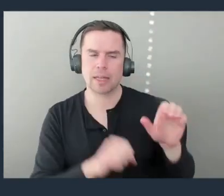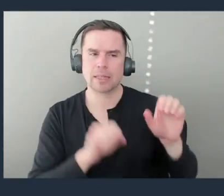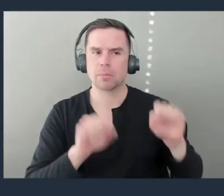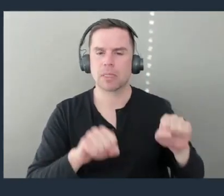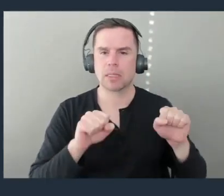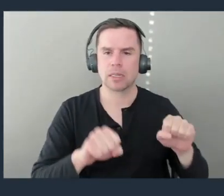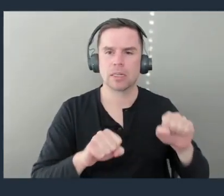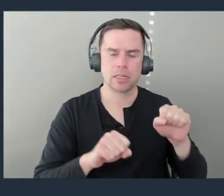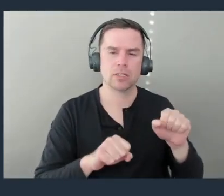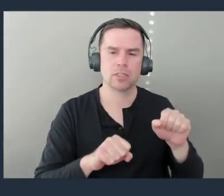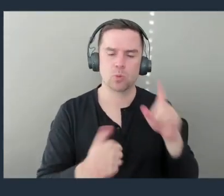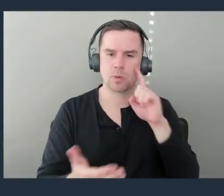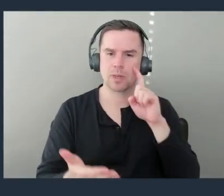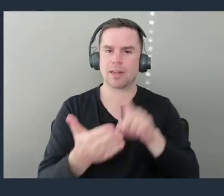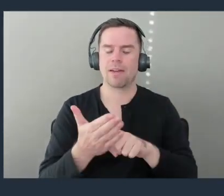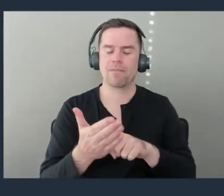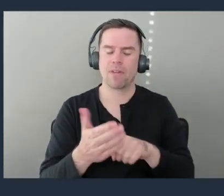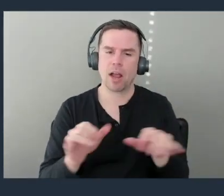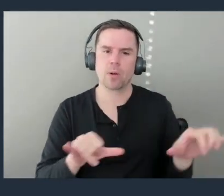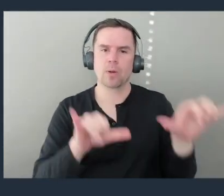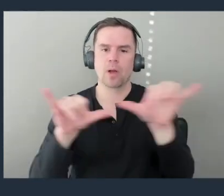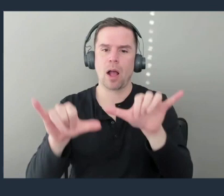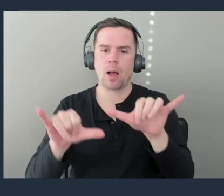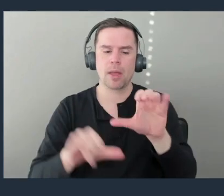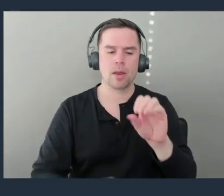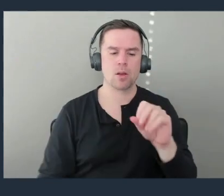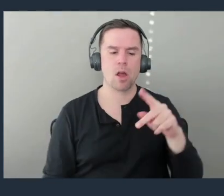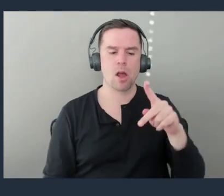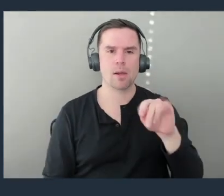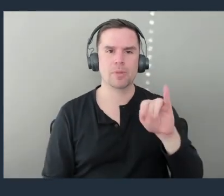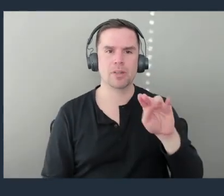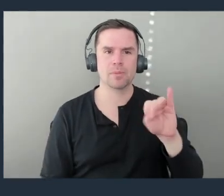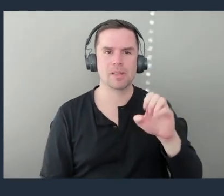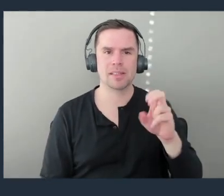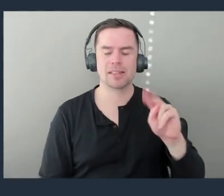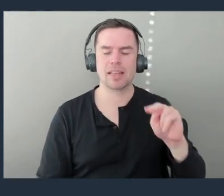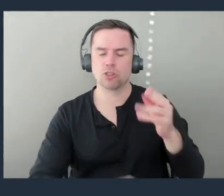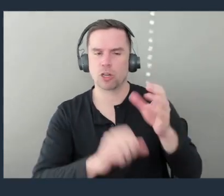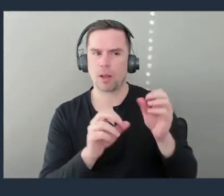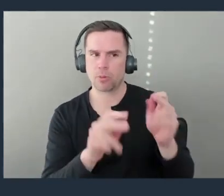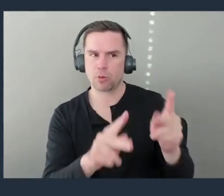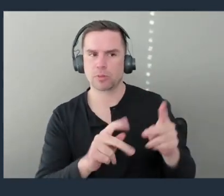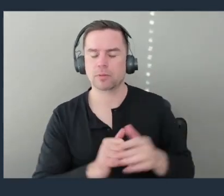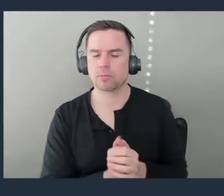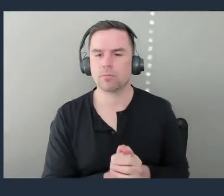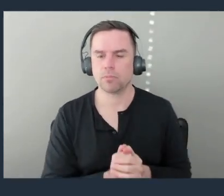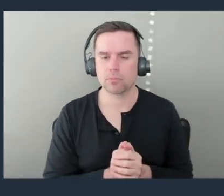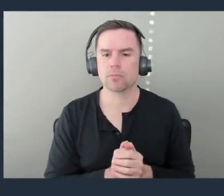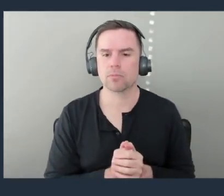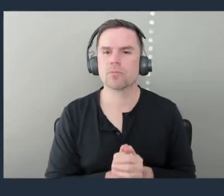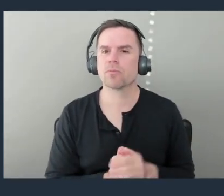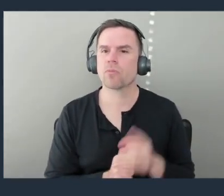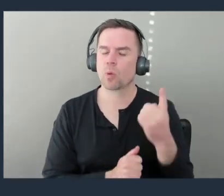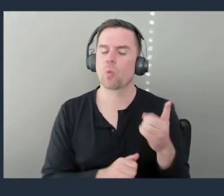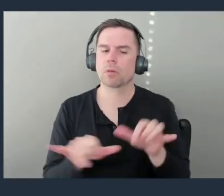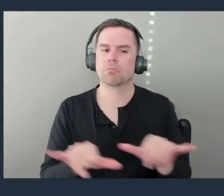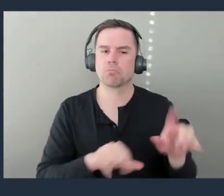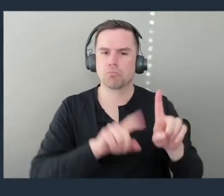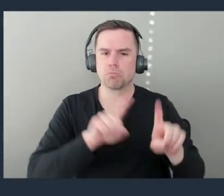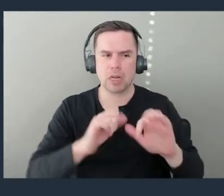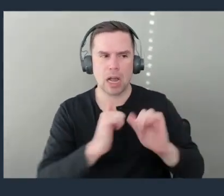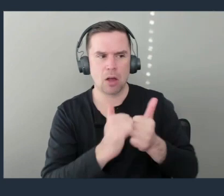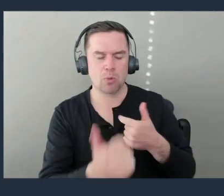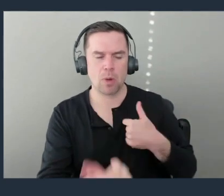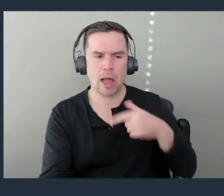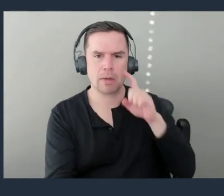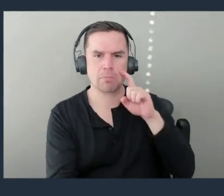optimization opportunities. Now, a common question that often gets asked by customers is, how do you identify buckets which are no